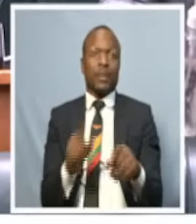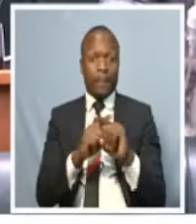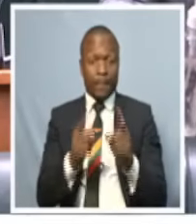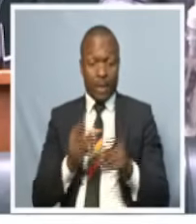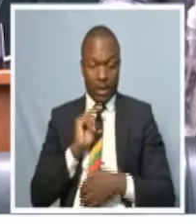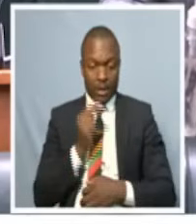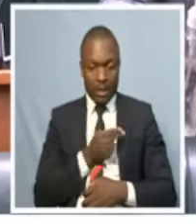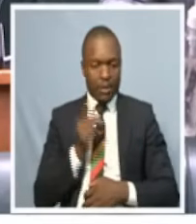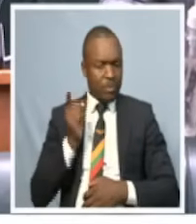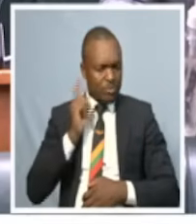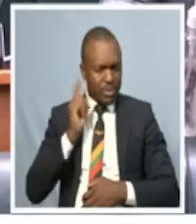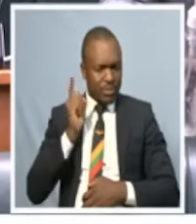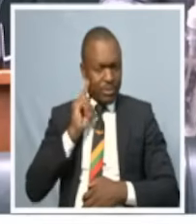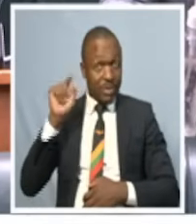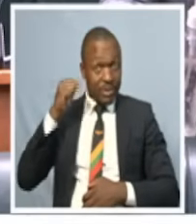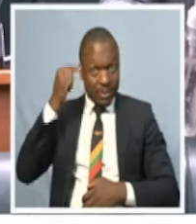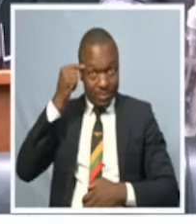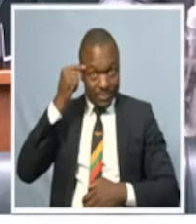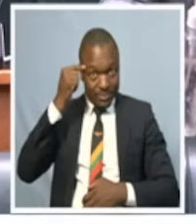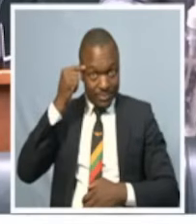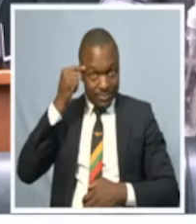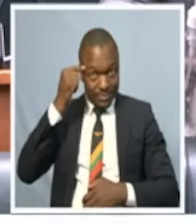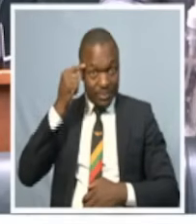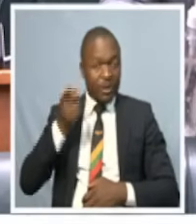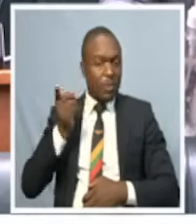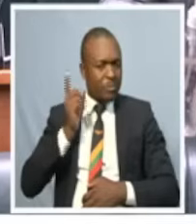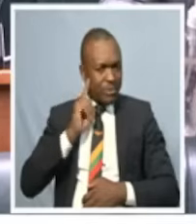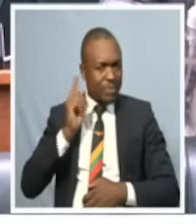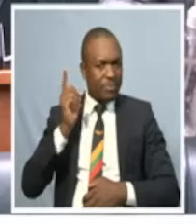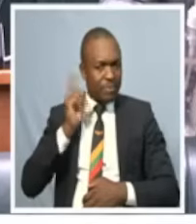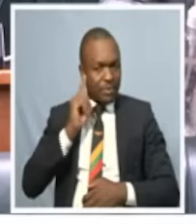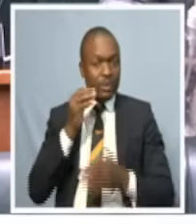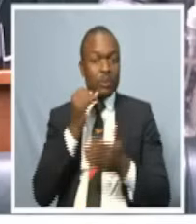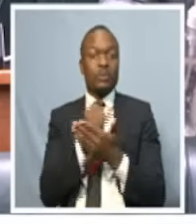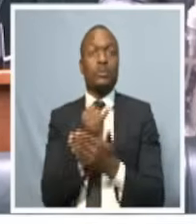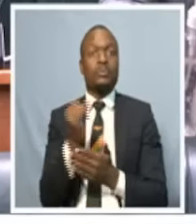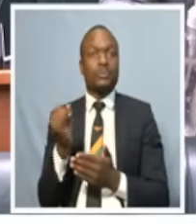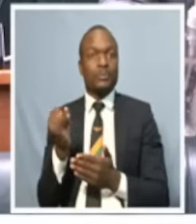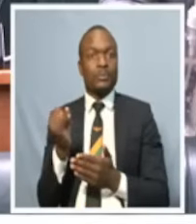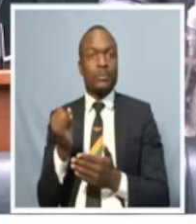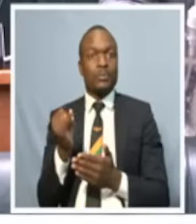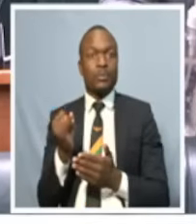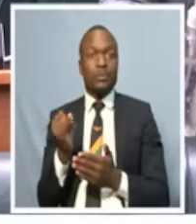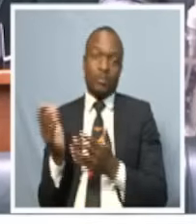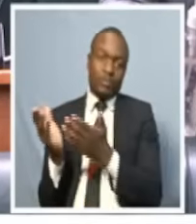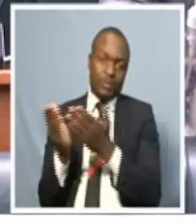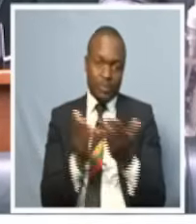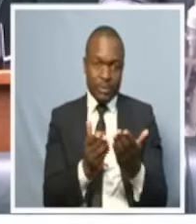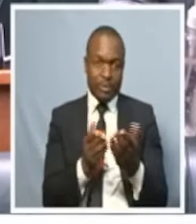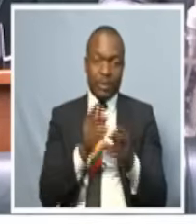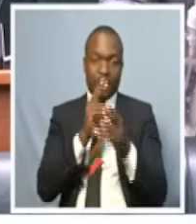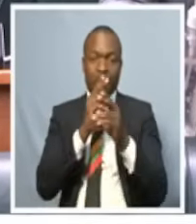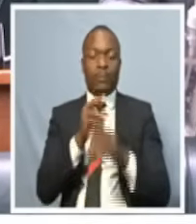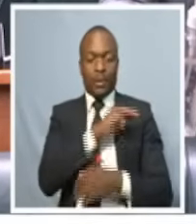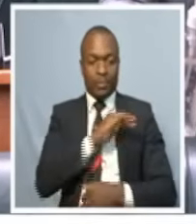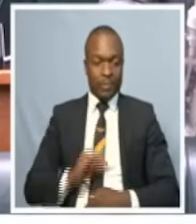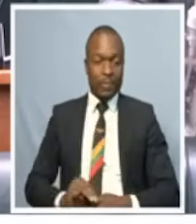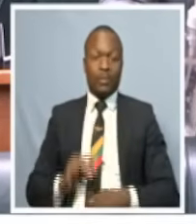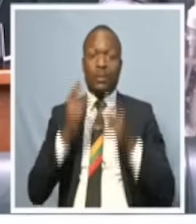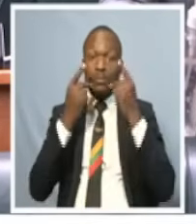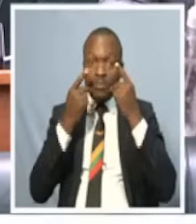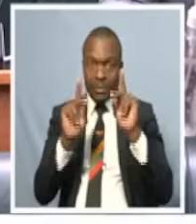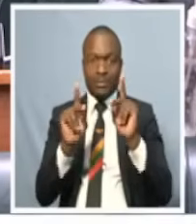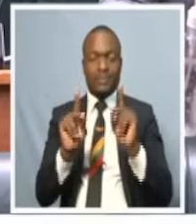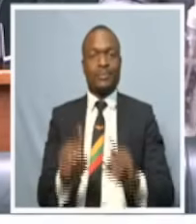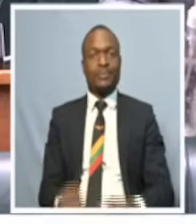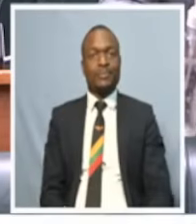But as we are a listening government, and we have listened to the issues that have been raised by members of the public,